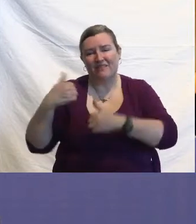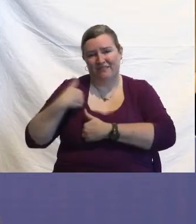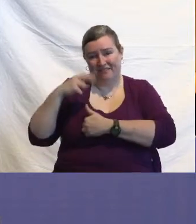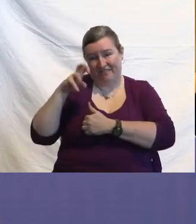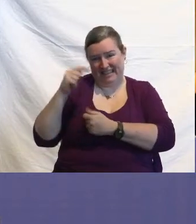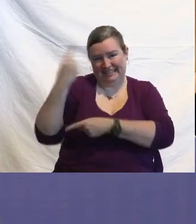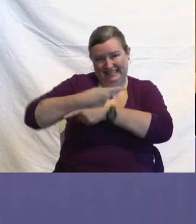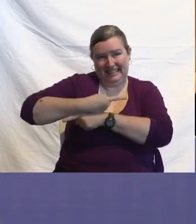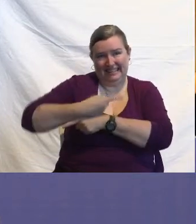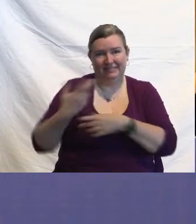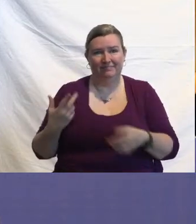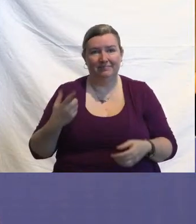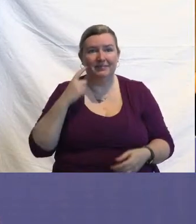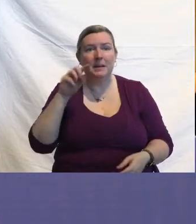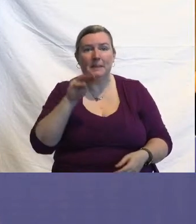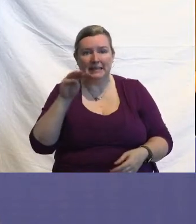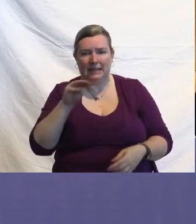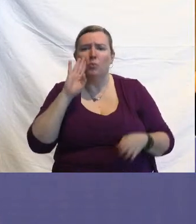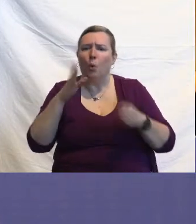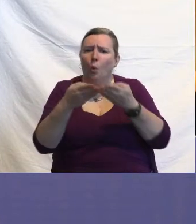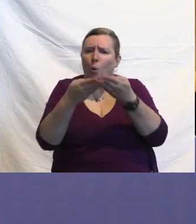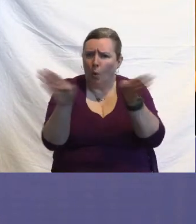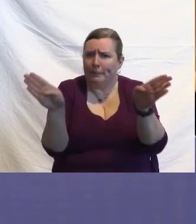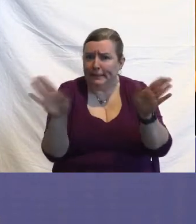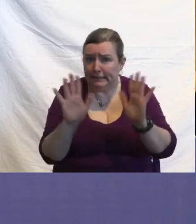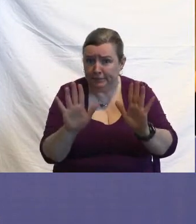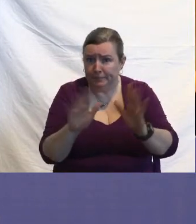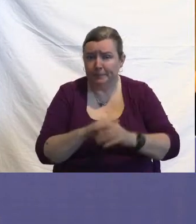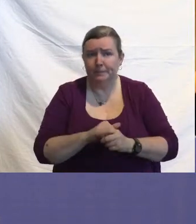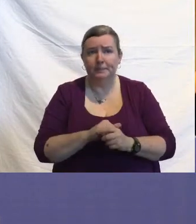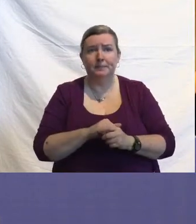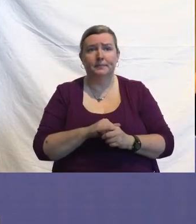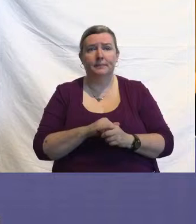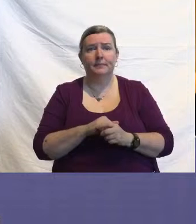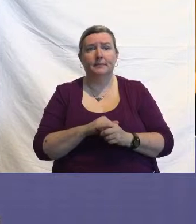on Monday. Every transaction is